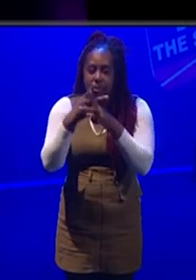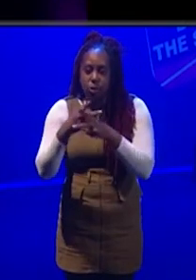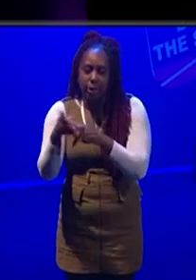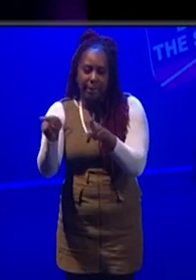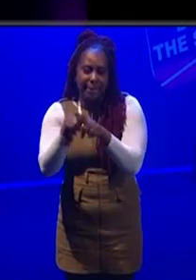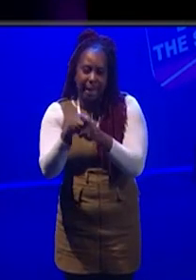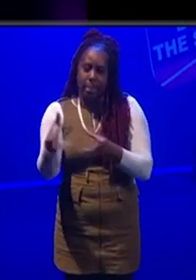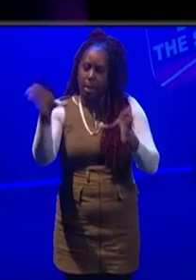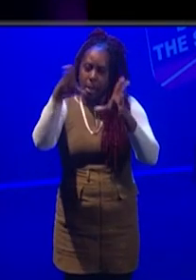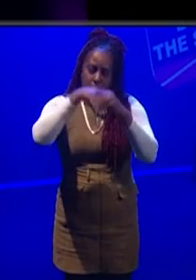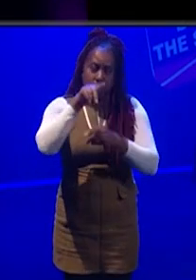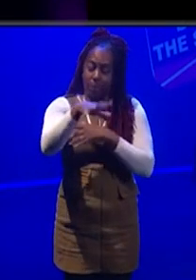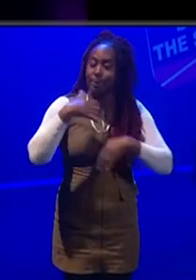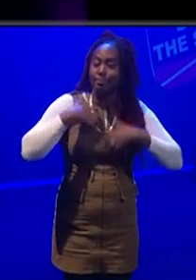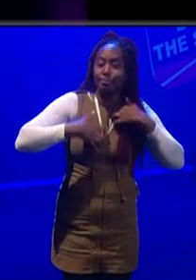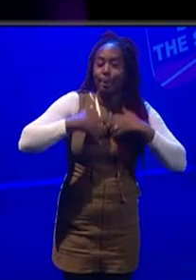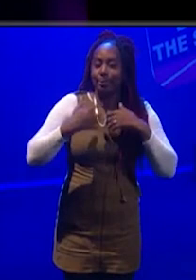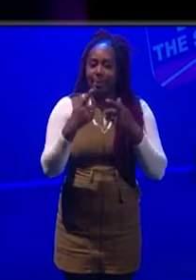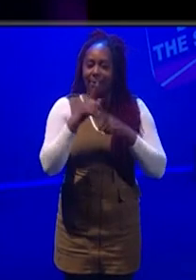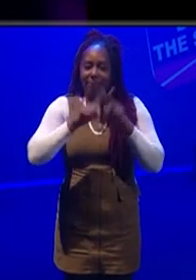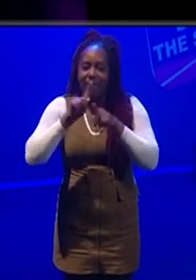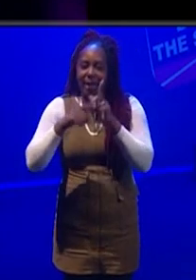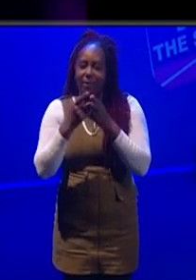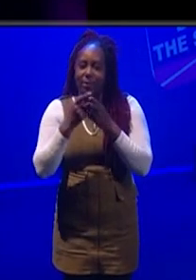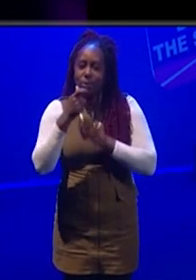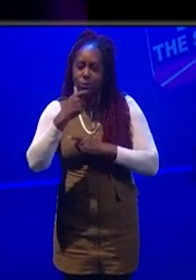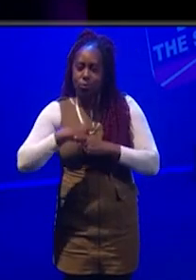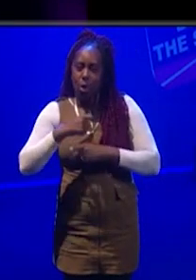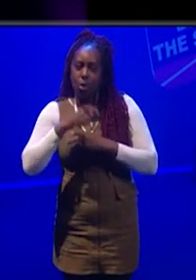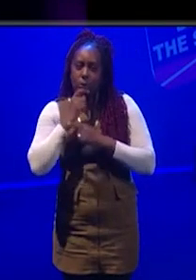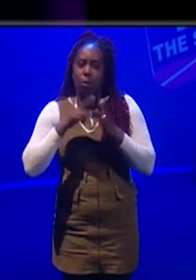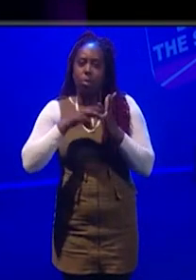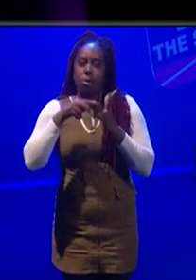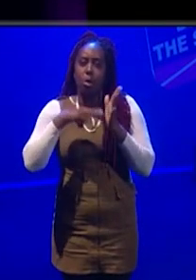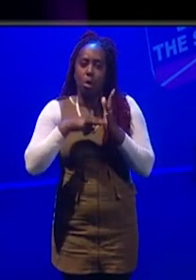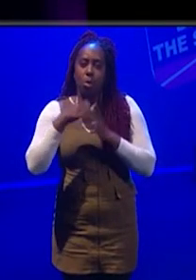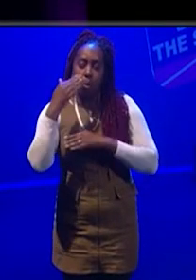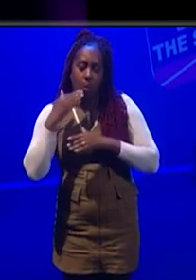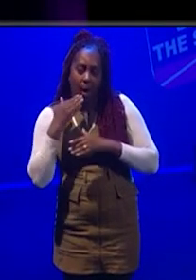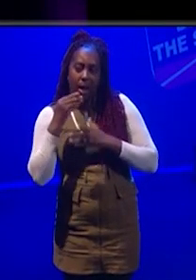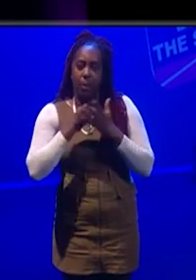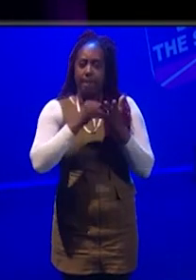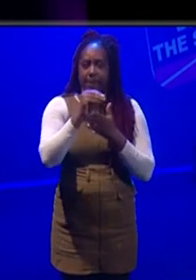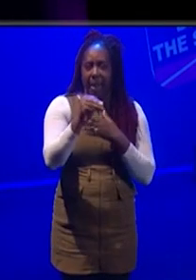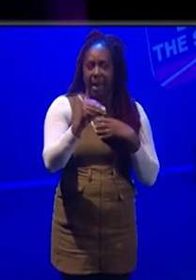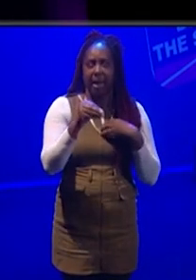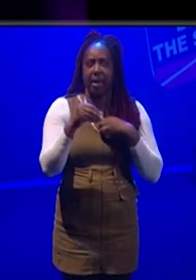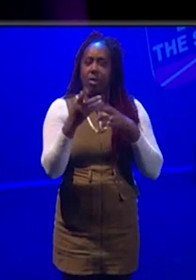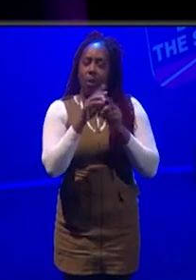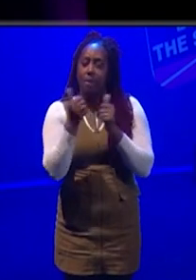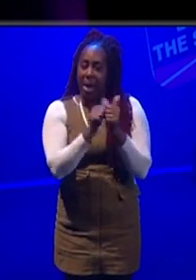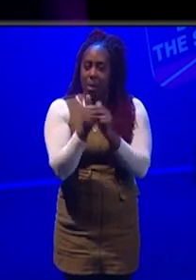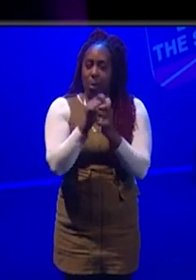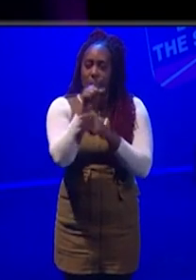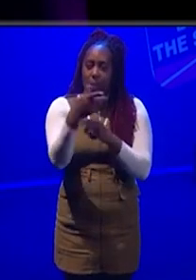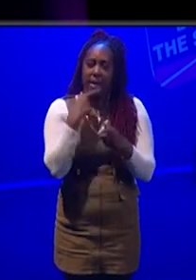already really interested in any roles that are from non-white global majority backgrounds, we pair you up with somebody